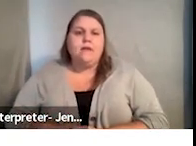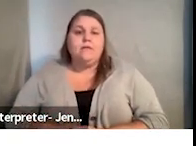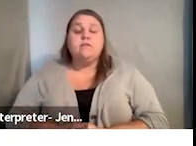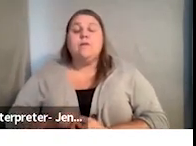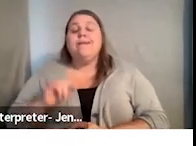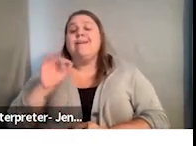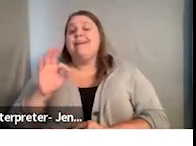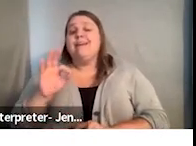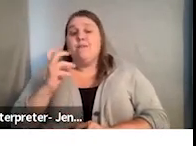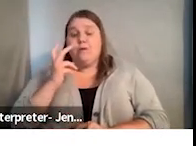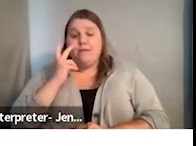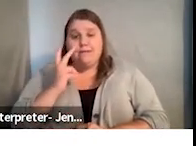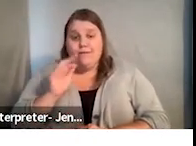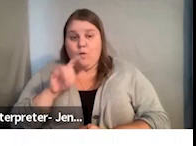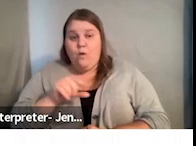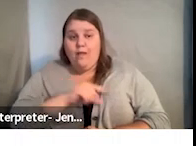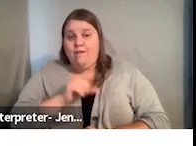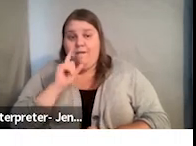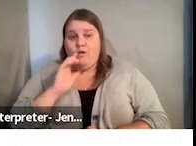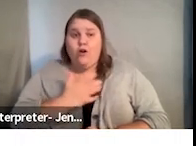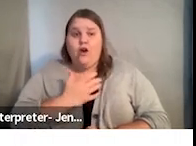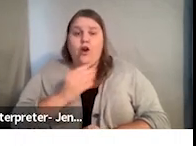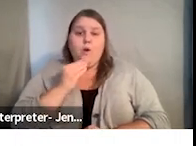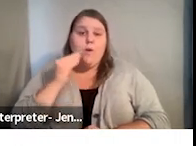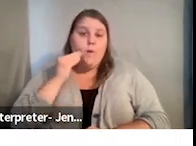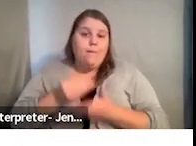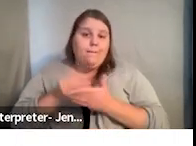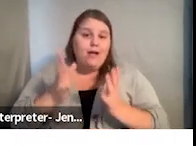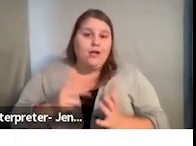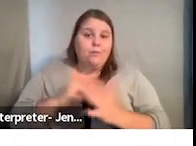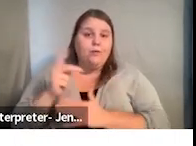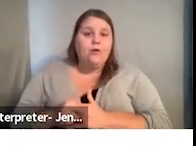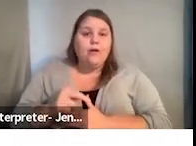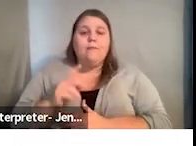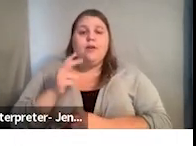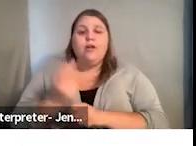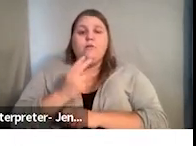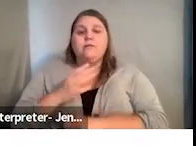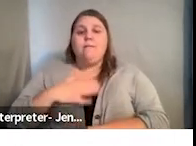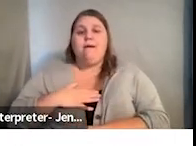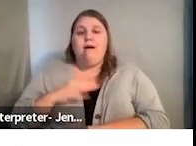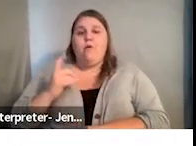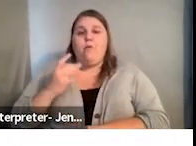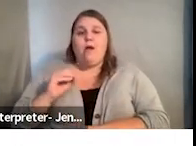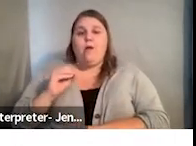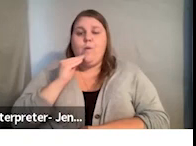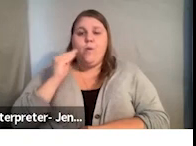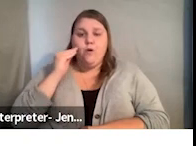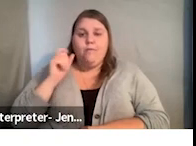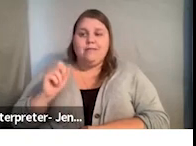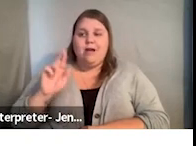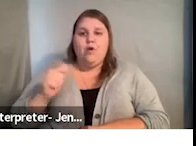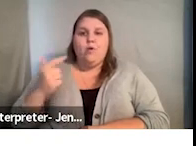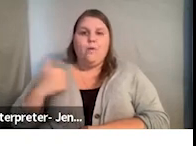So if you want to see if you qualified for one of our homebuyer programs, you're just going to go to our website, myohiohome.org. And on our website, we have all